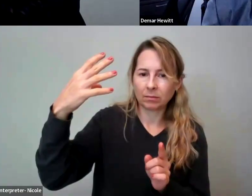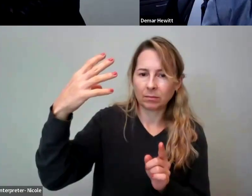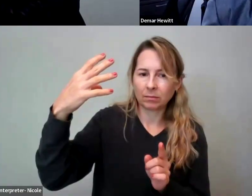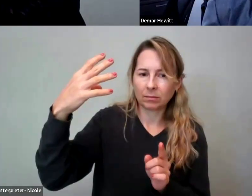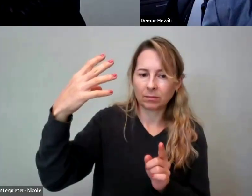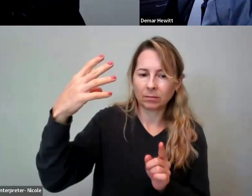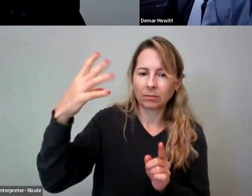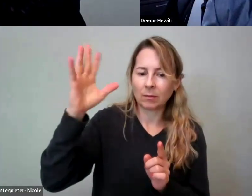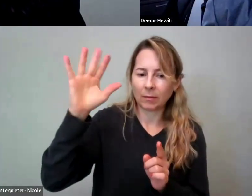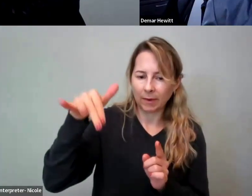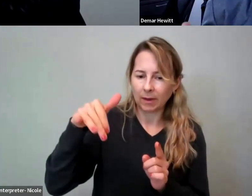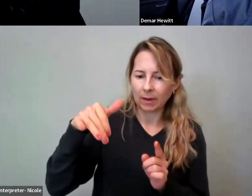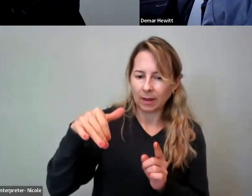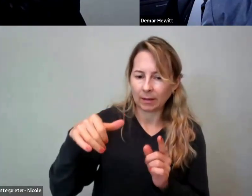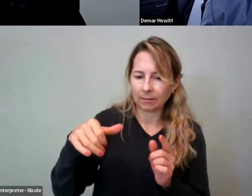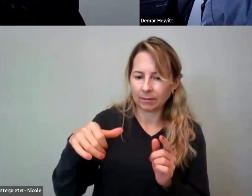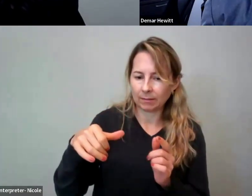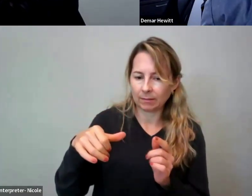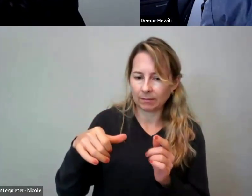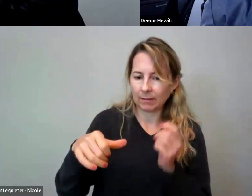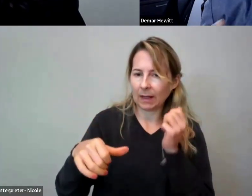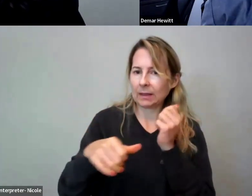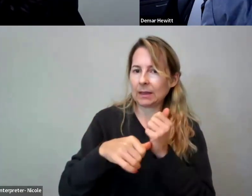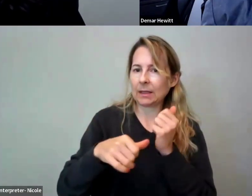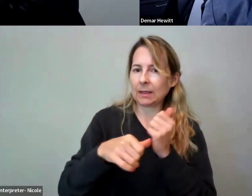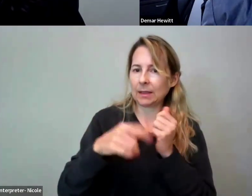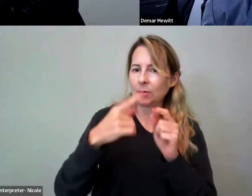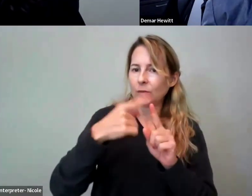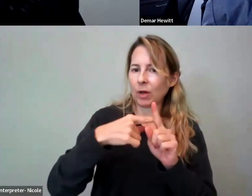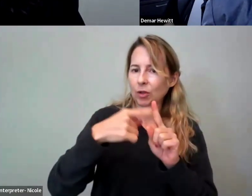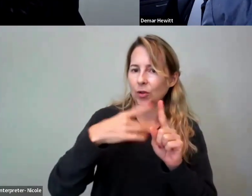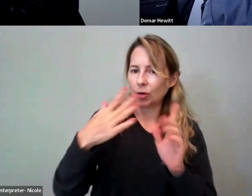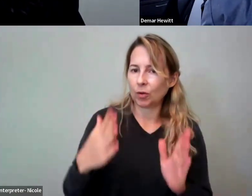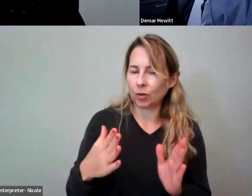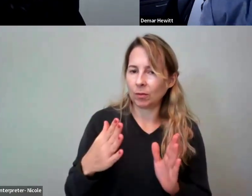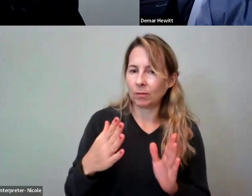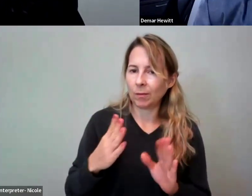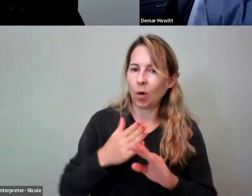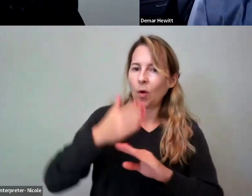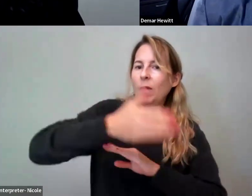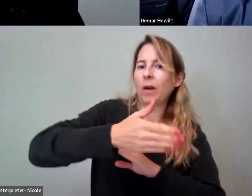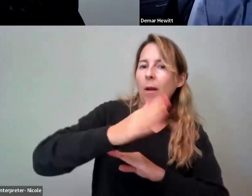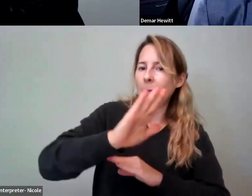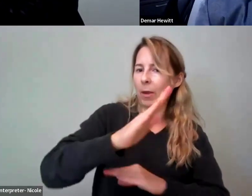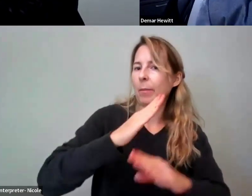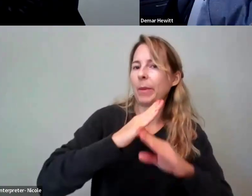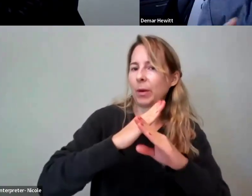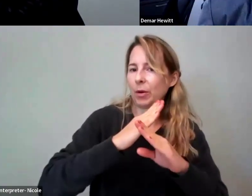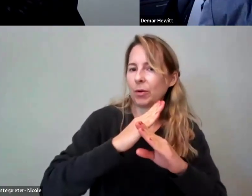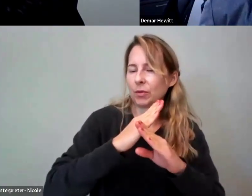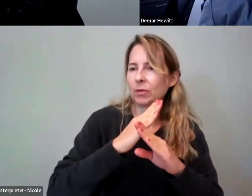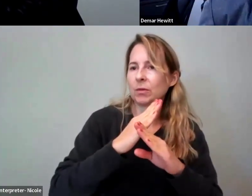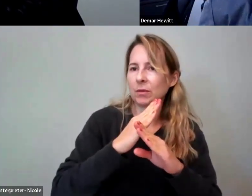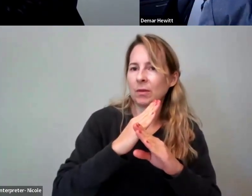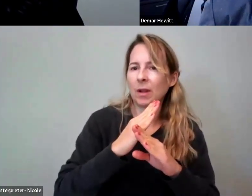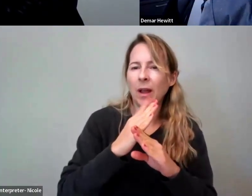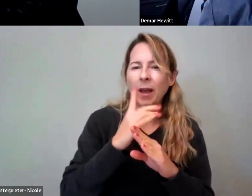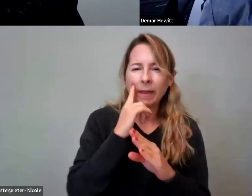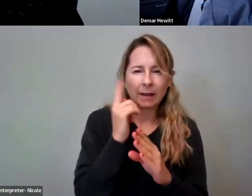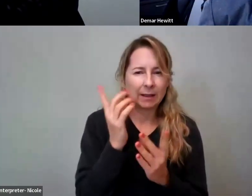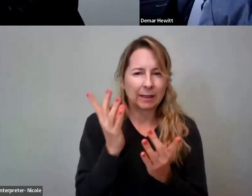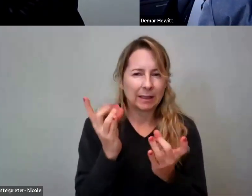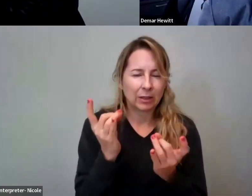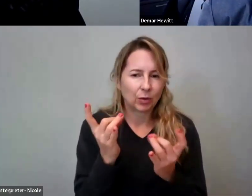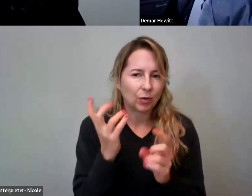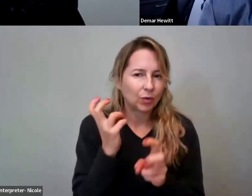assist the tenant in overcoming the barriers to enjoying the unit? It might be a harder one to